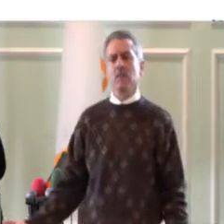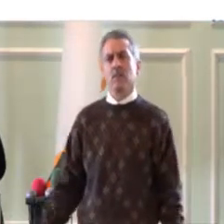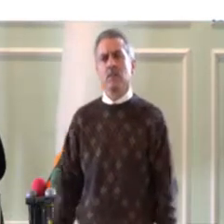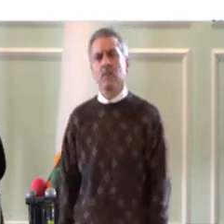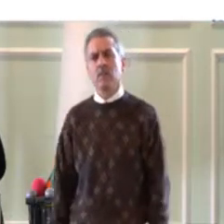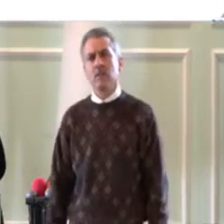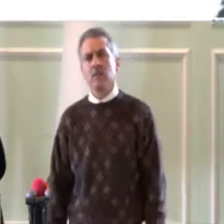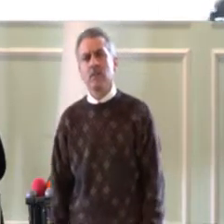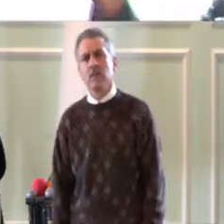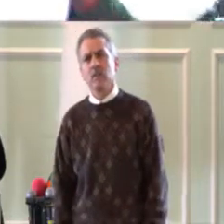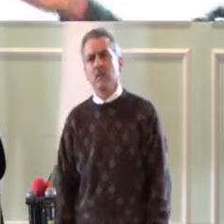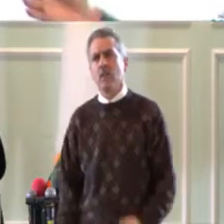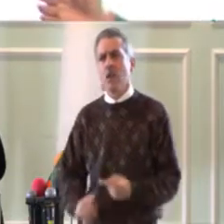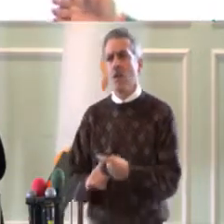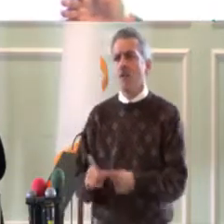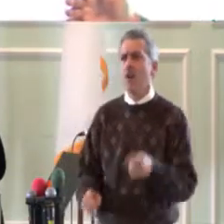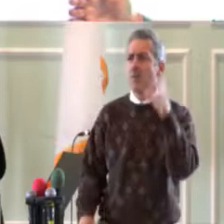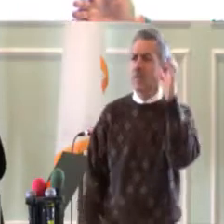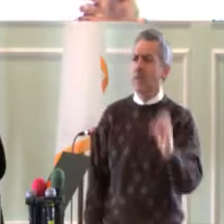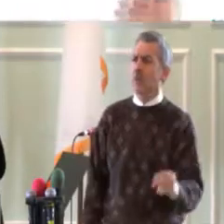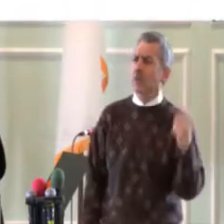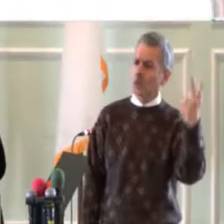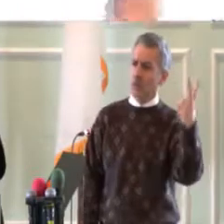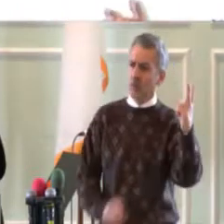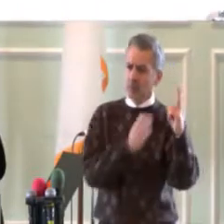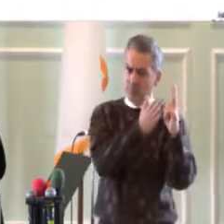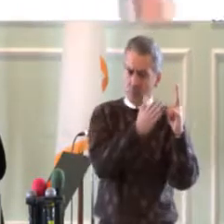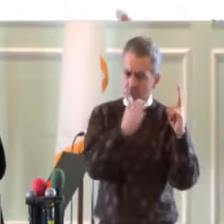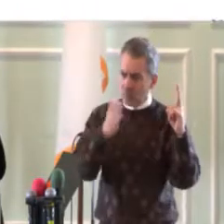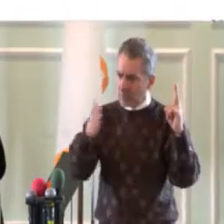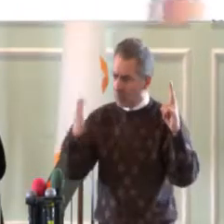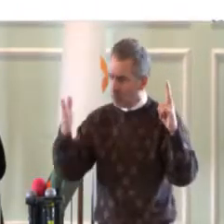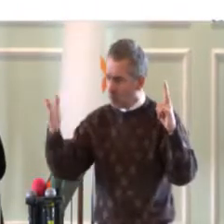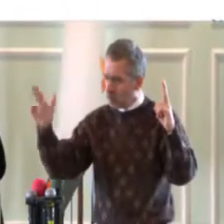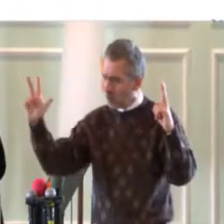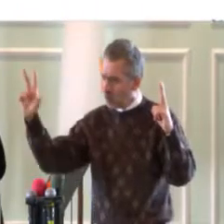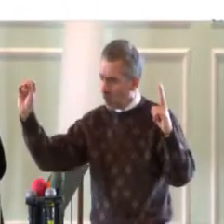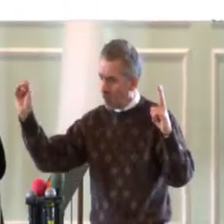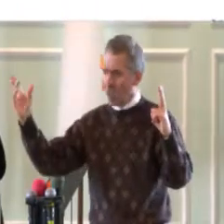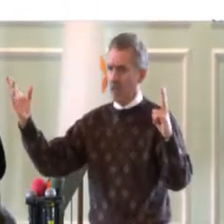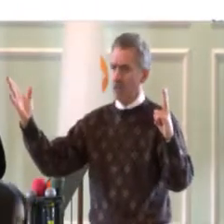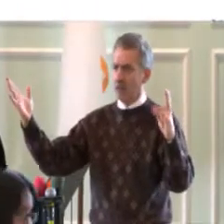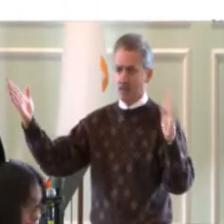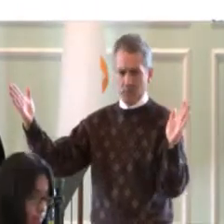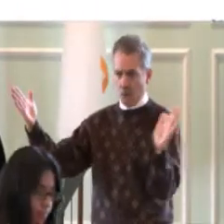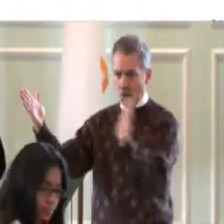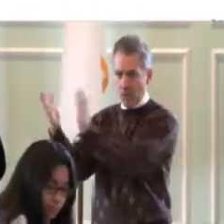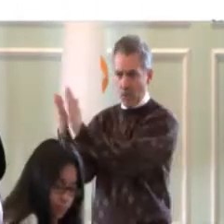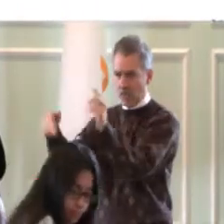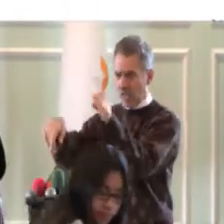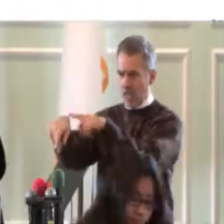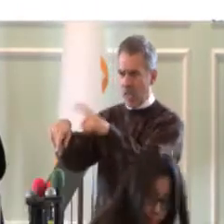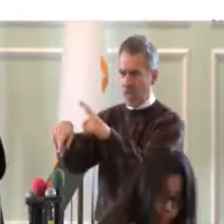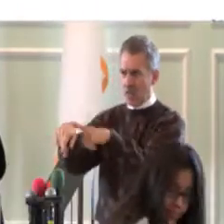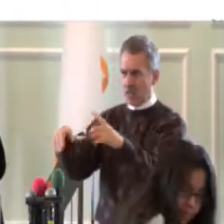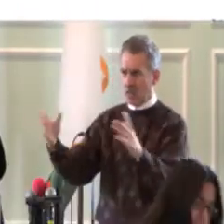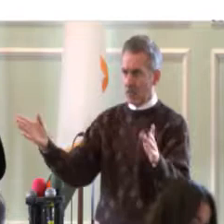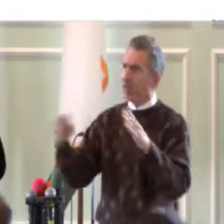I mean, from chapter 2 all the way to chapter 38, how many days and how many months went by before he finally